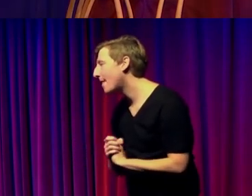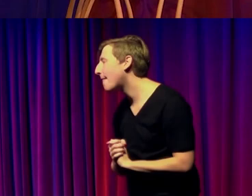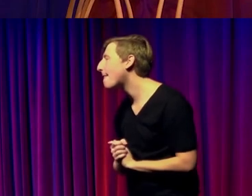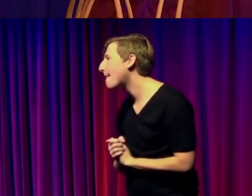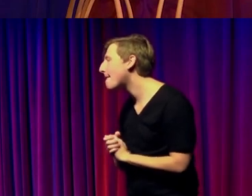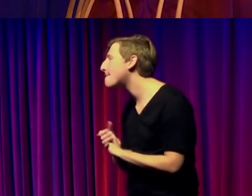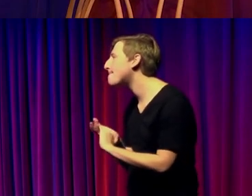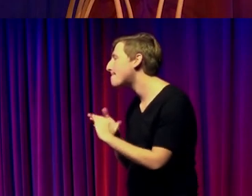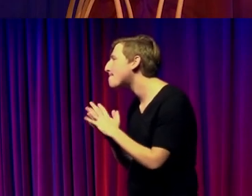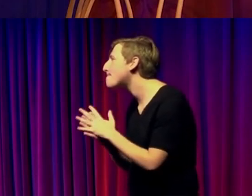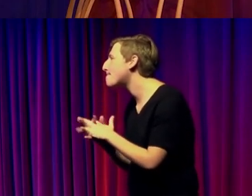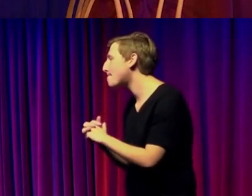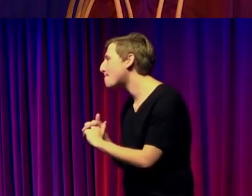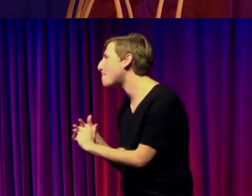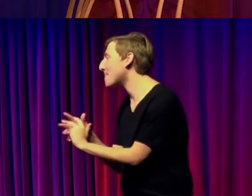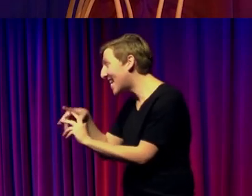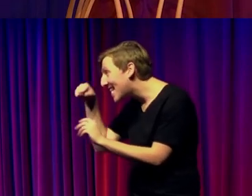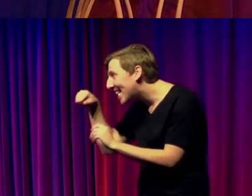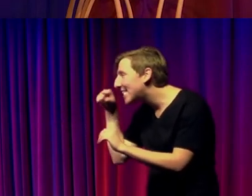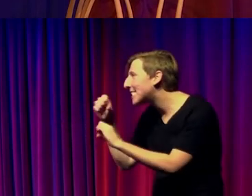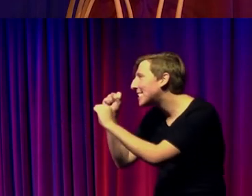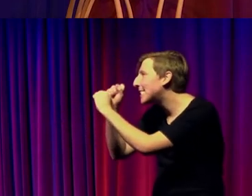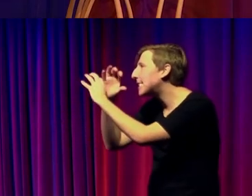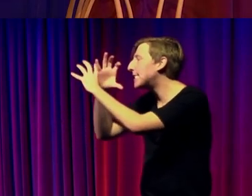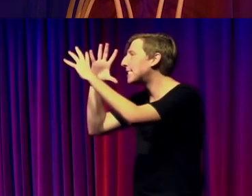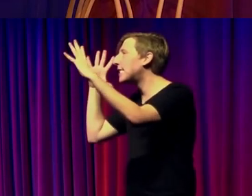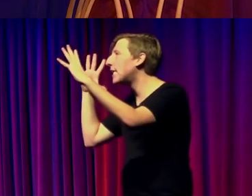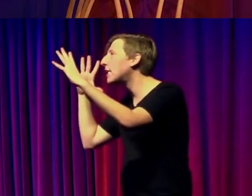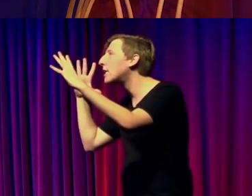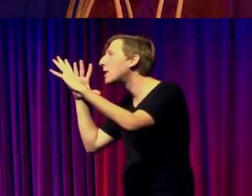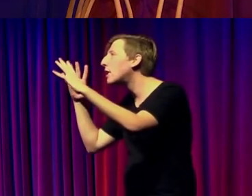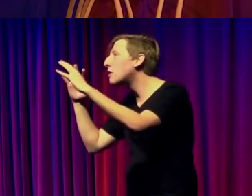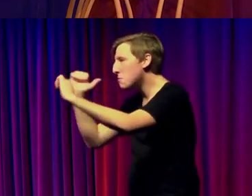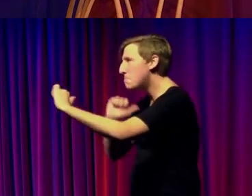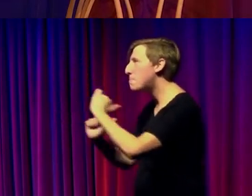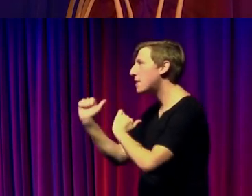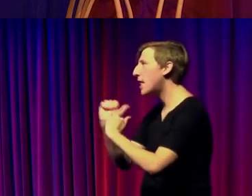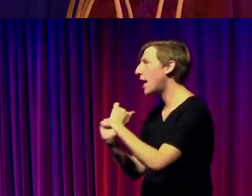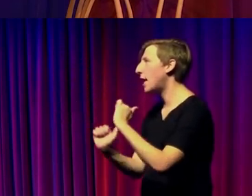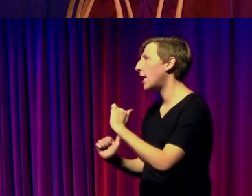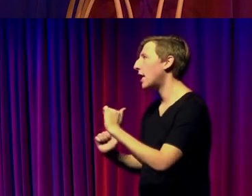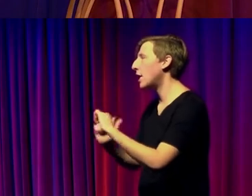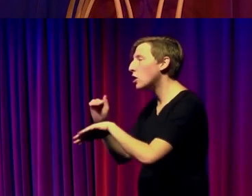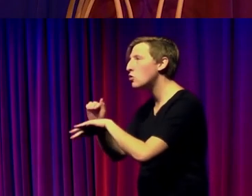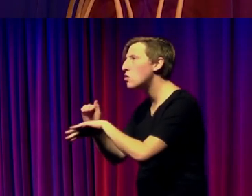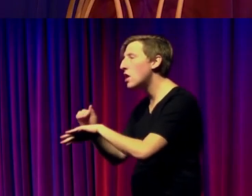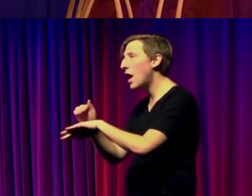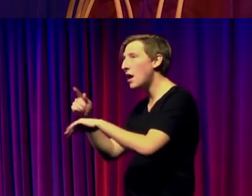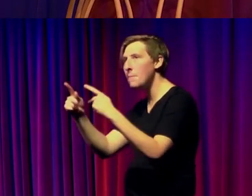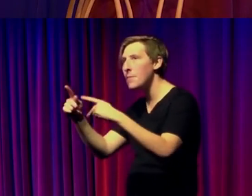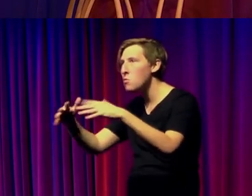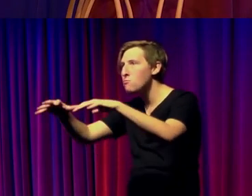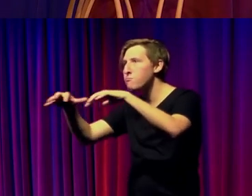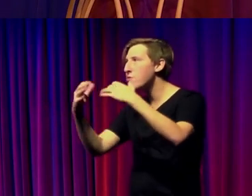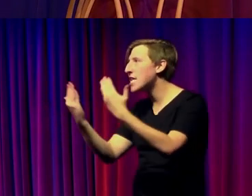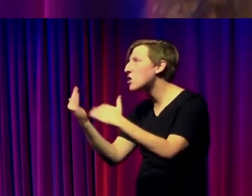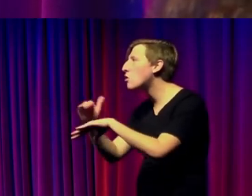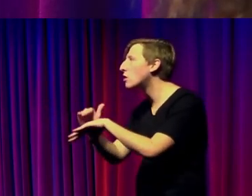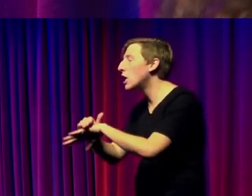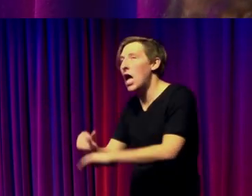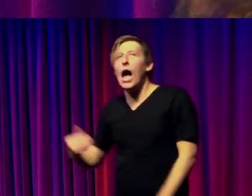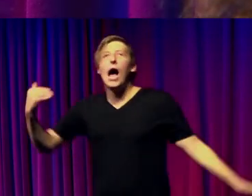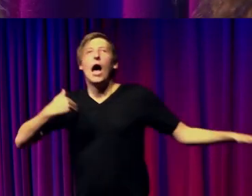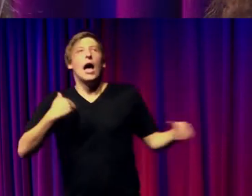The scene, this is the scene of the play, okay? This is what everyone came for. I know, but it still feels